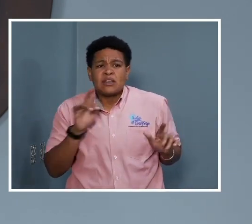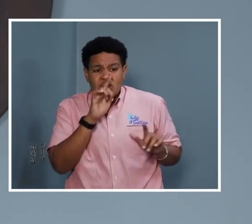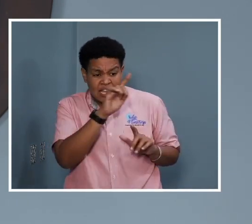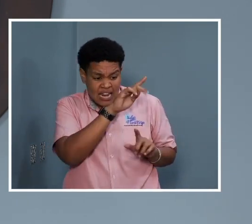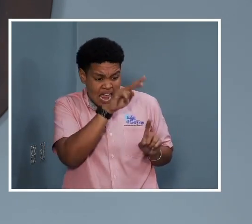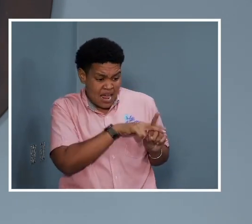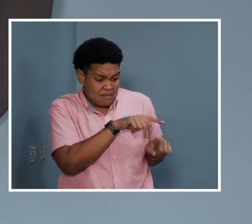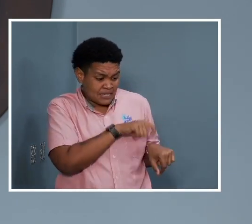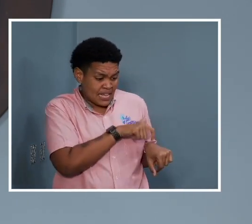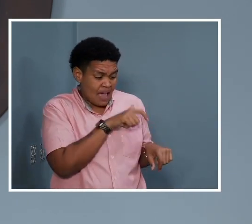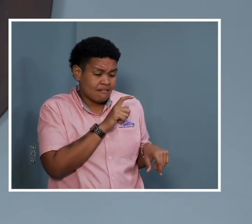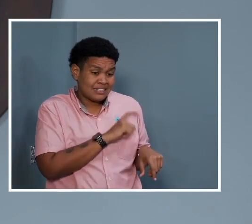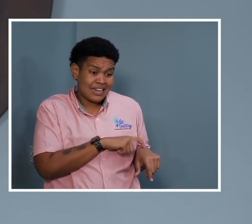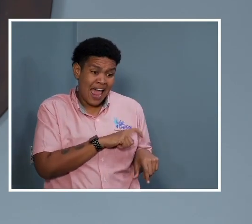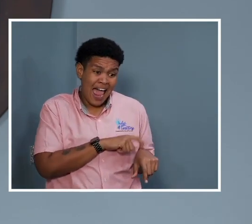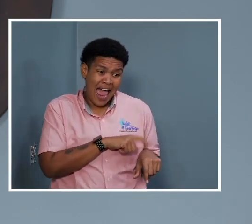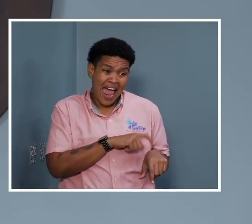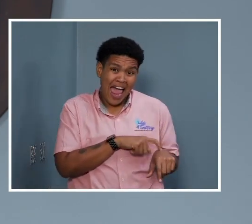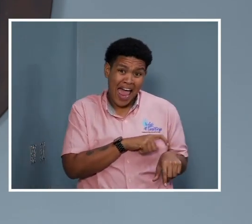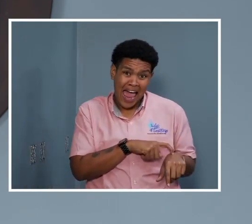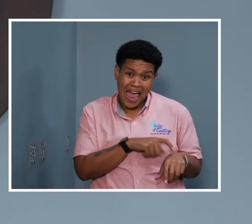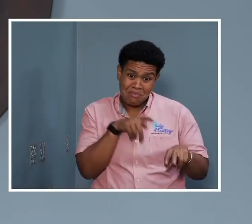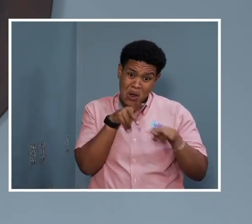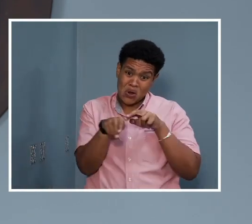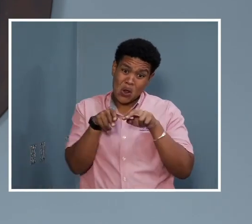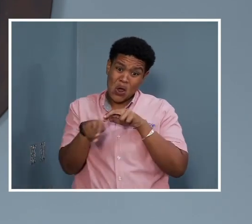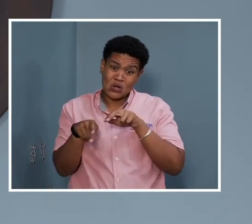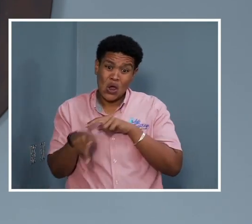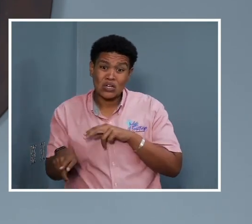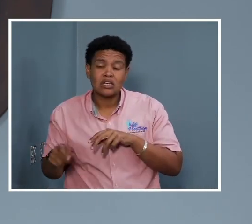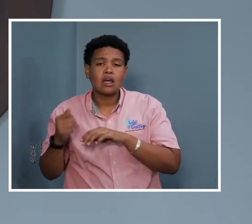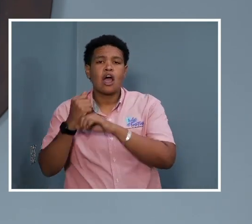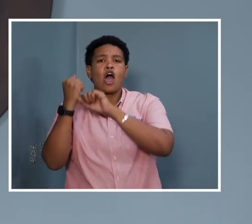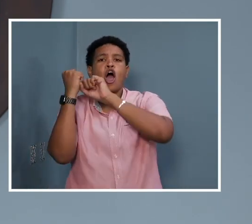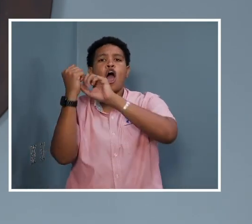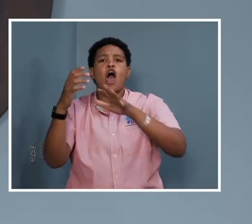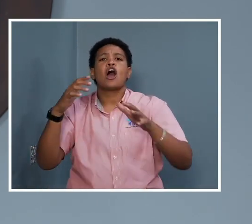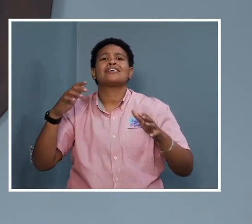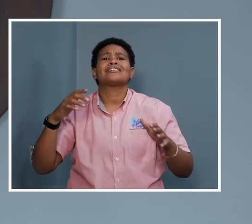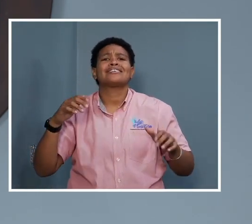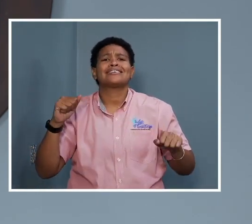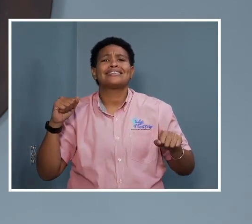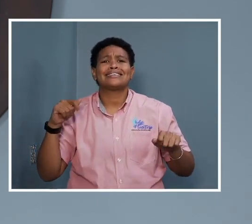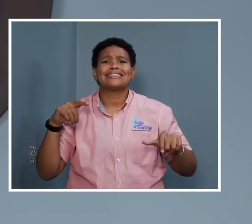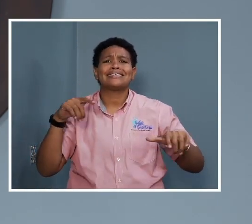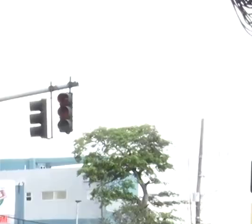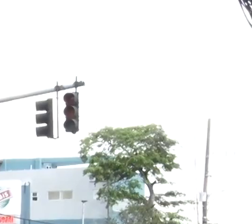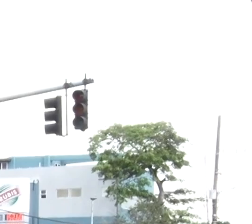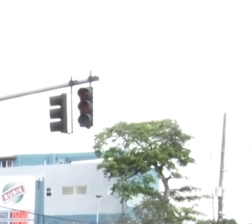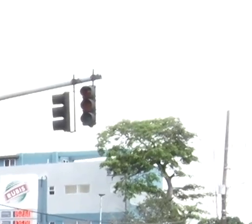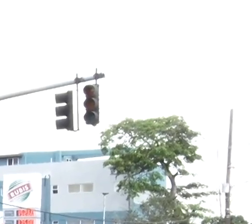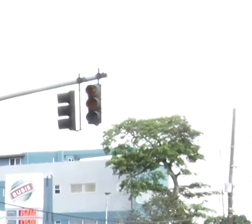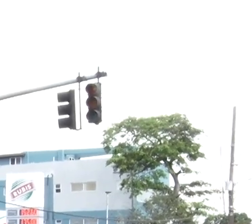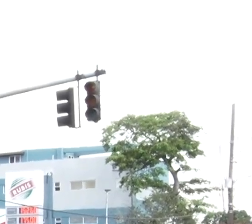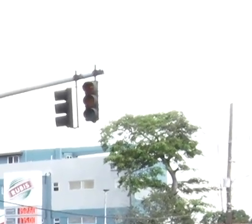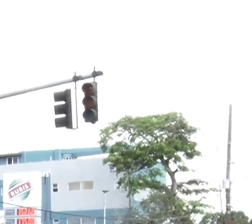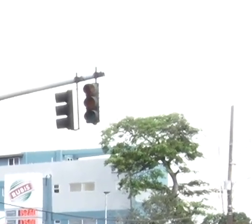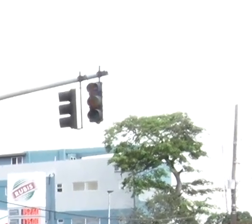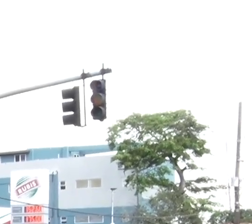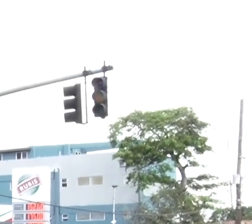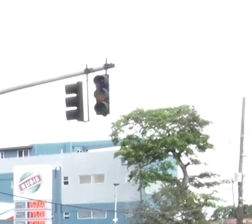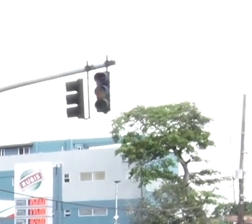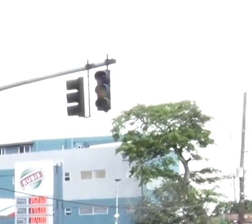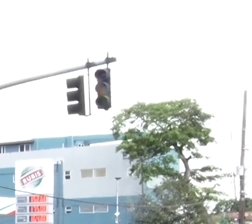implementation of tighter measures steeply sometimes causes congestion and panic. Mr. Holness